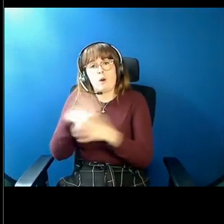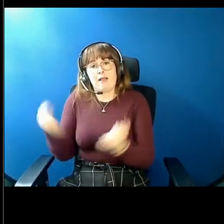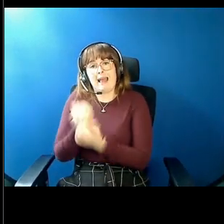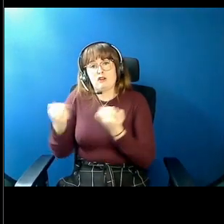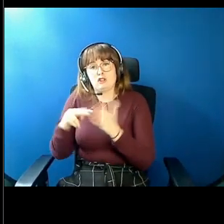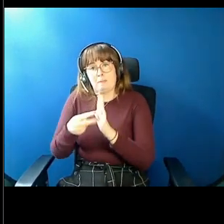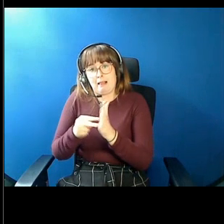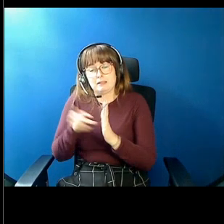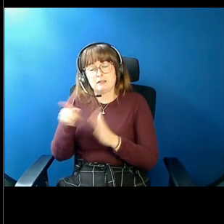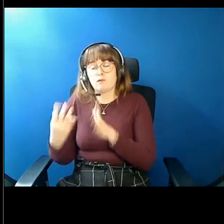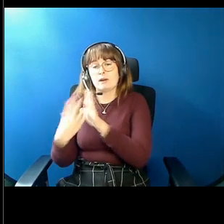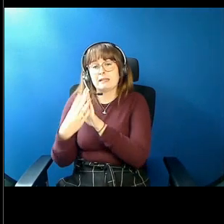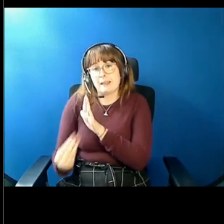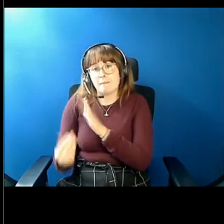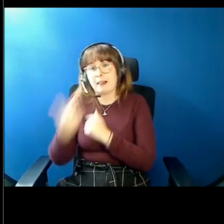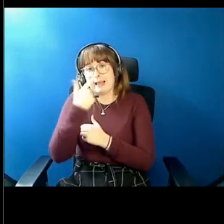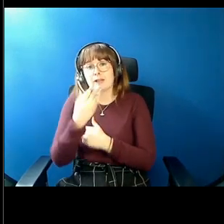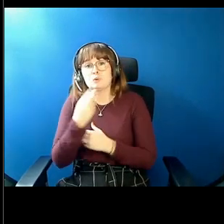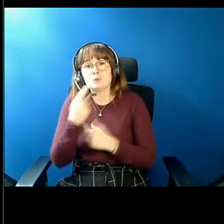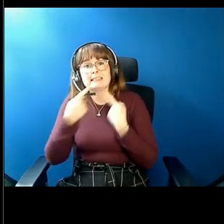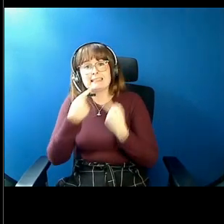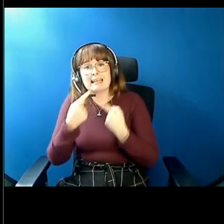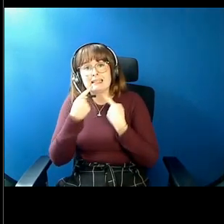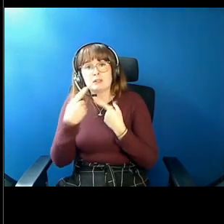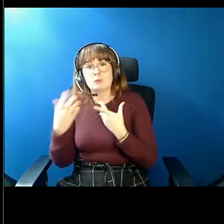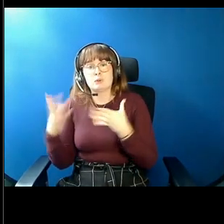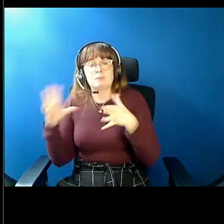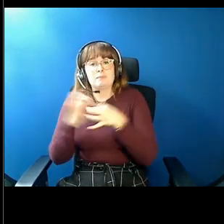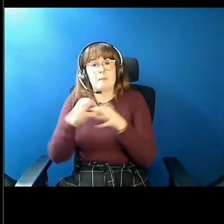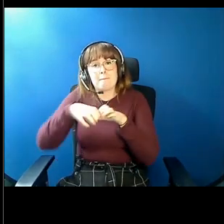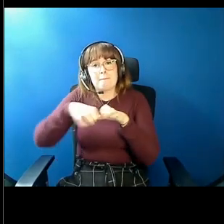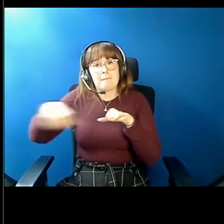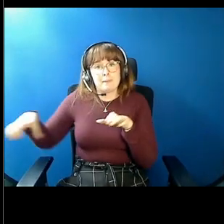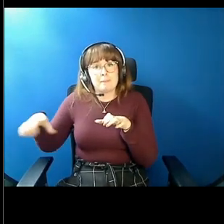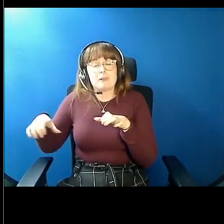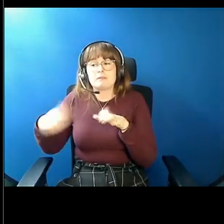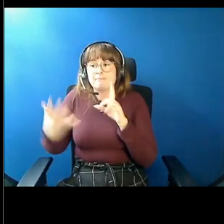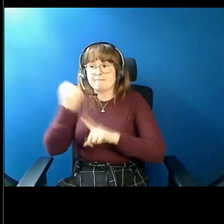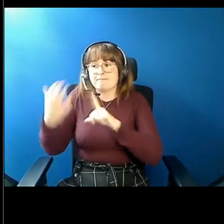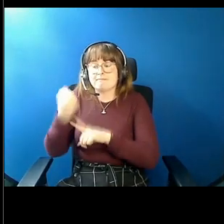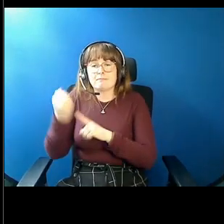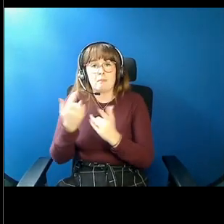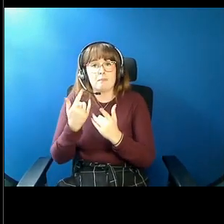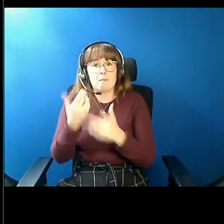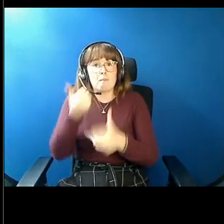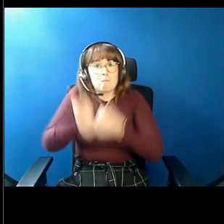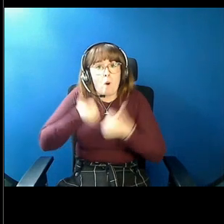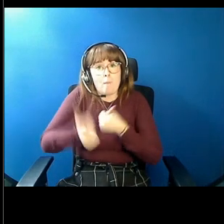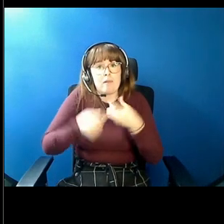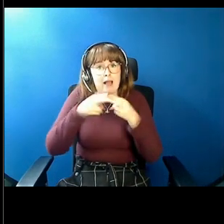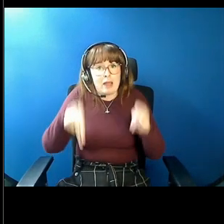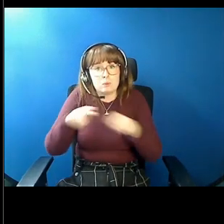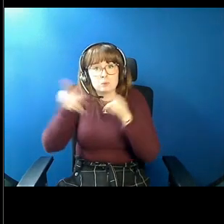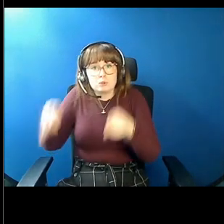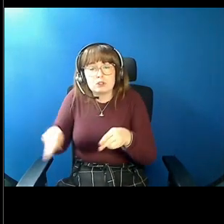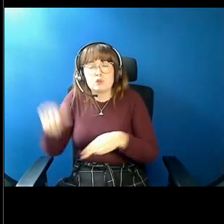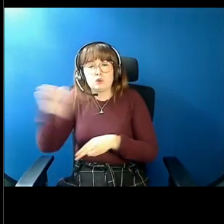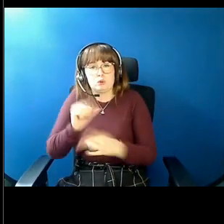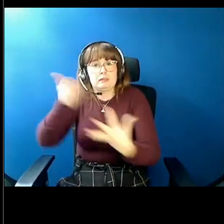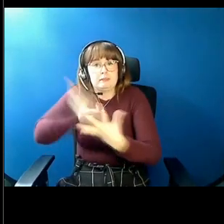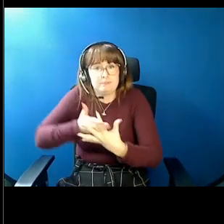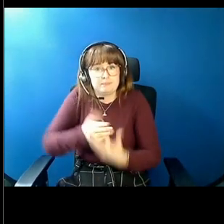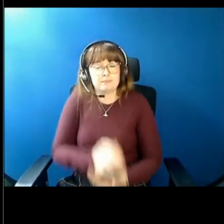for example, you could use this data to build a retrofit pipeline by identifying hotspots of properties that are suitable for specific interventions. You could